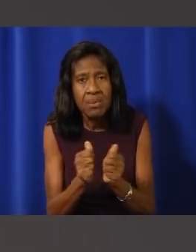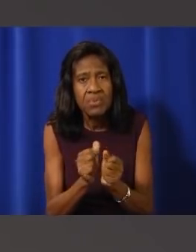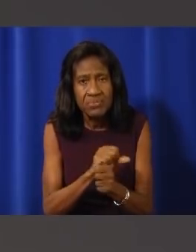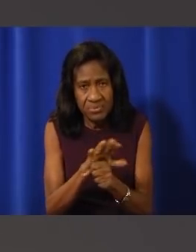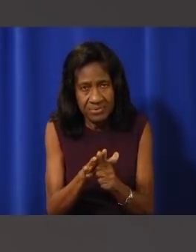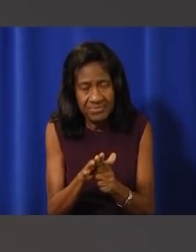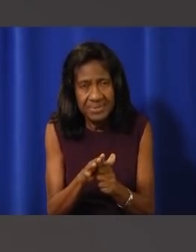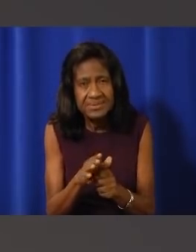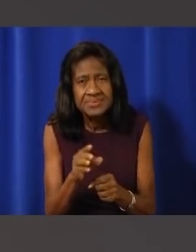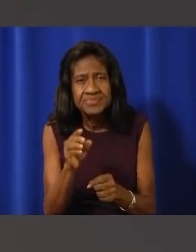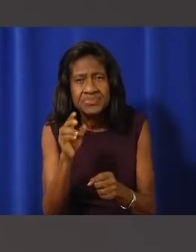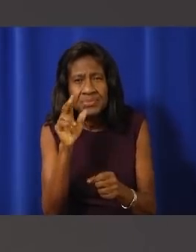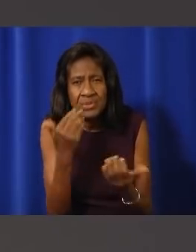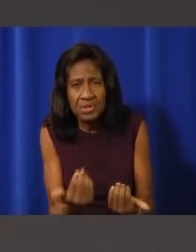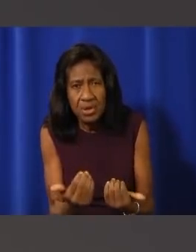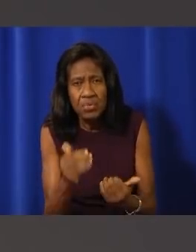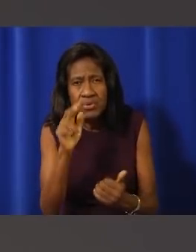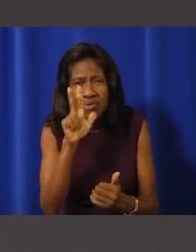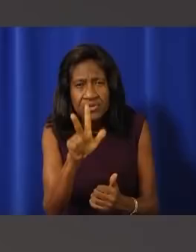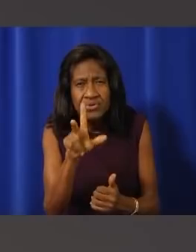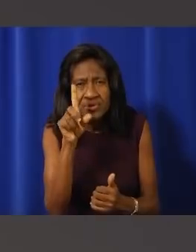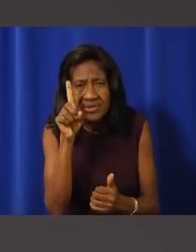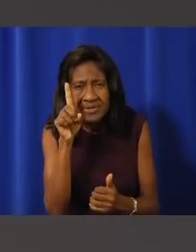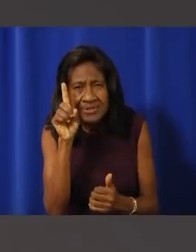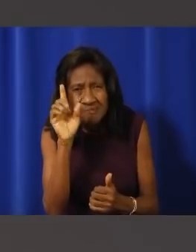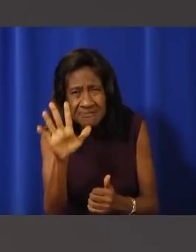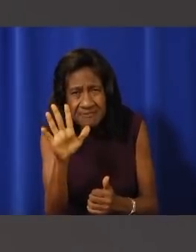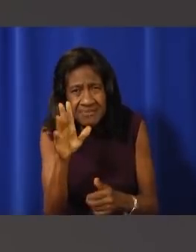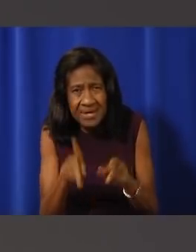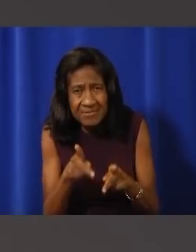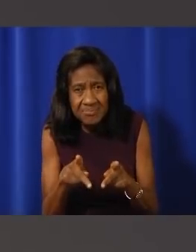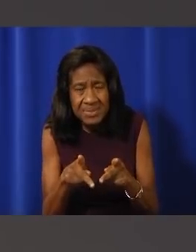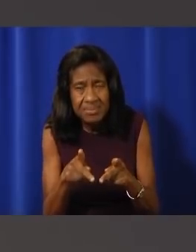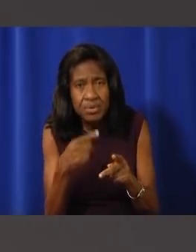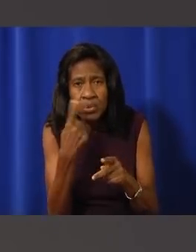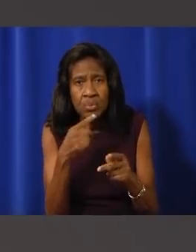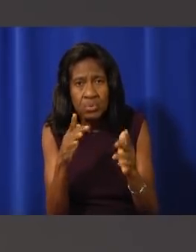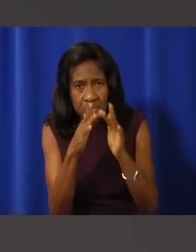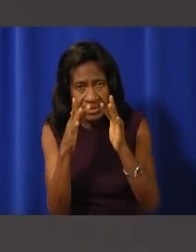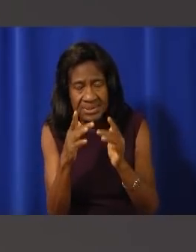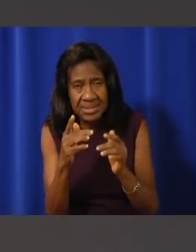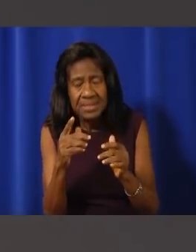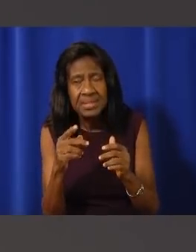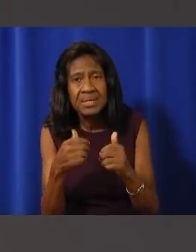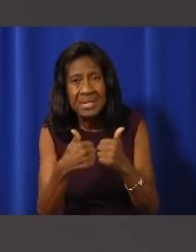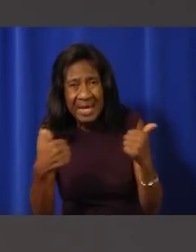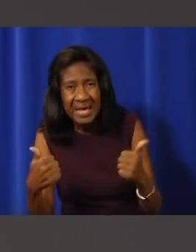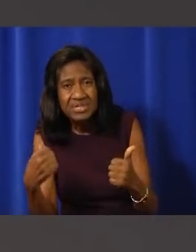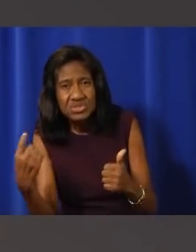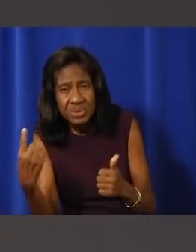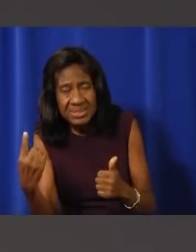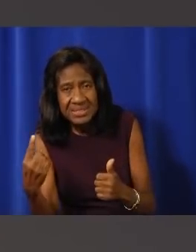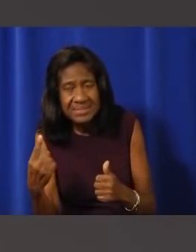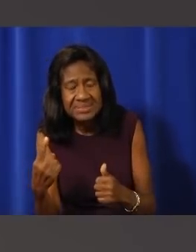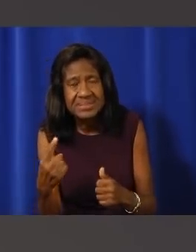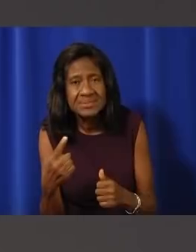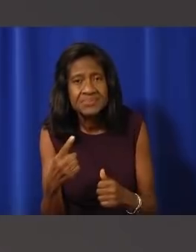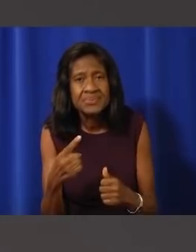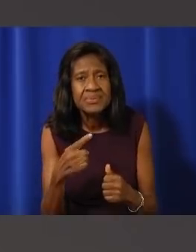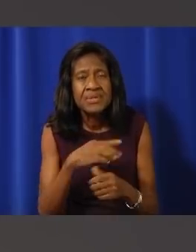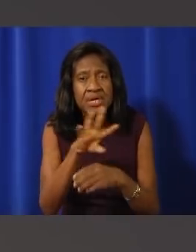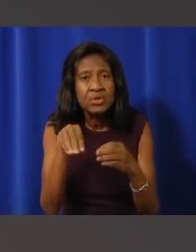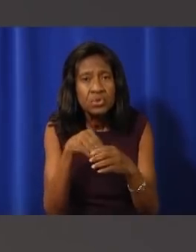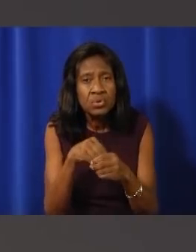A total of 35 direct contacts were isolated, and 48 people have been isolated, including the